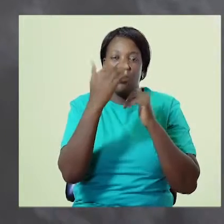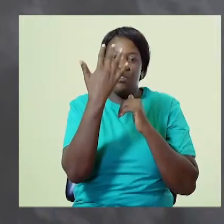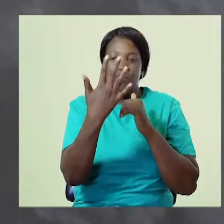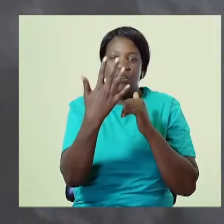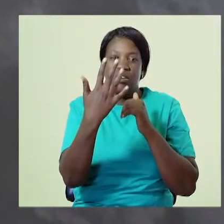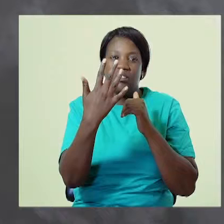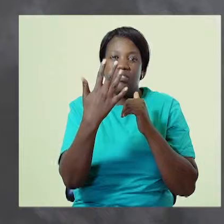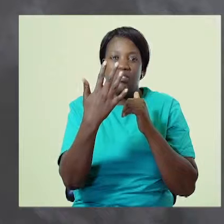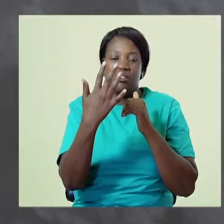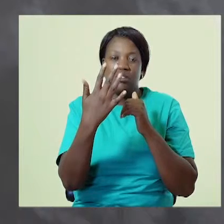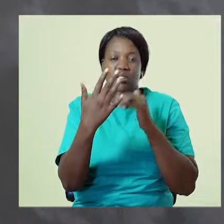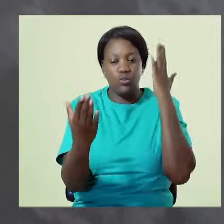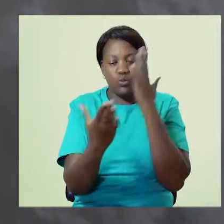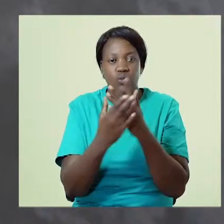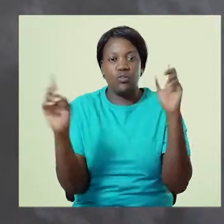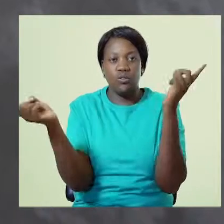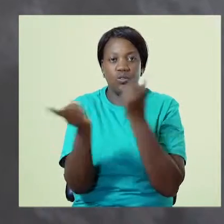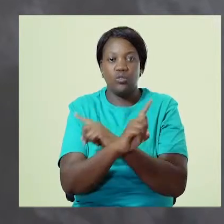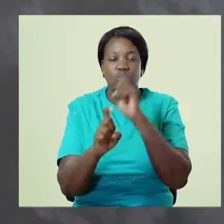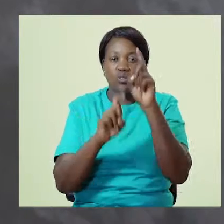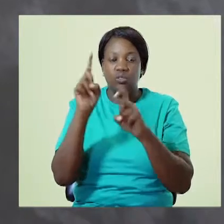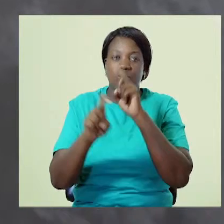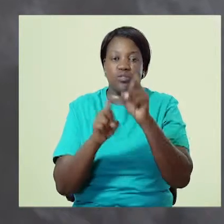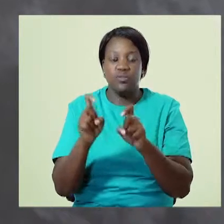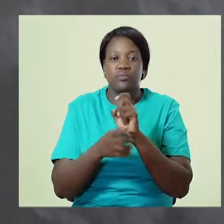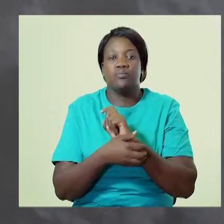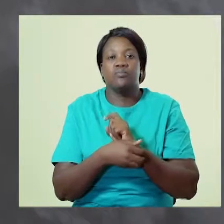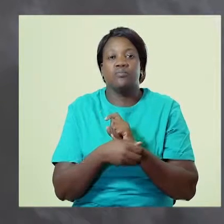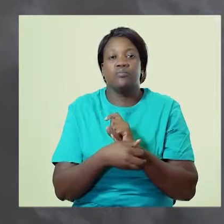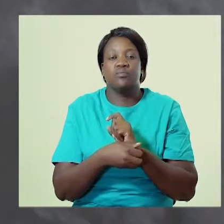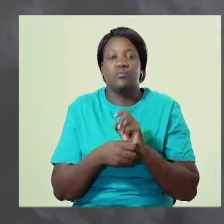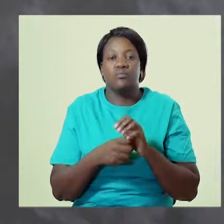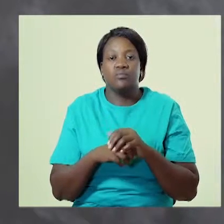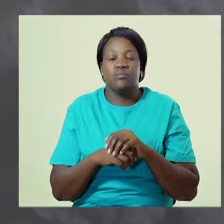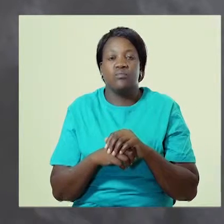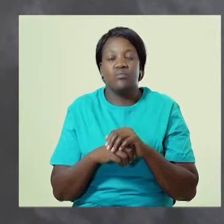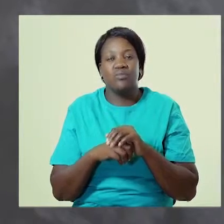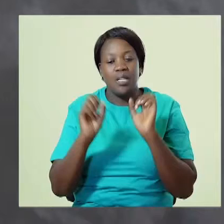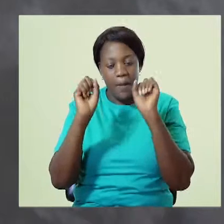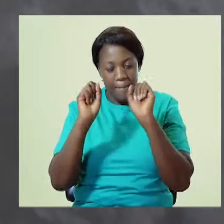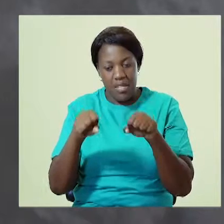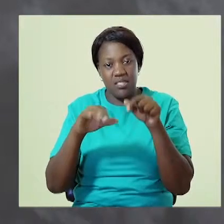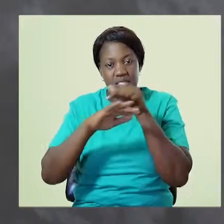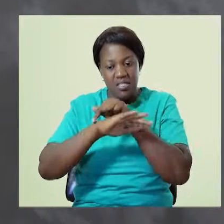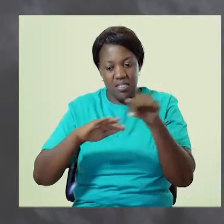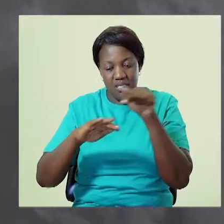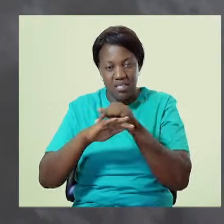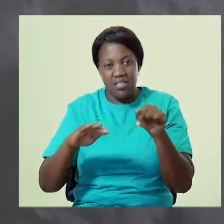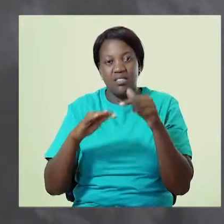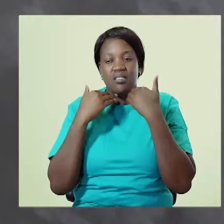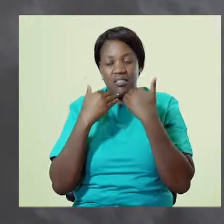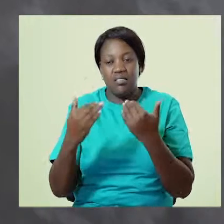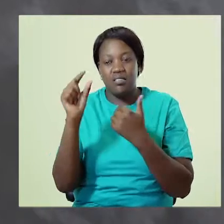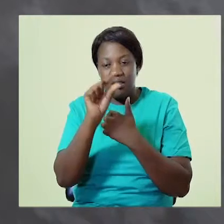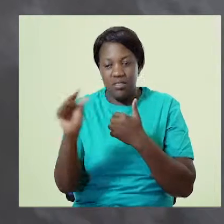choice questions or true or false questions that will be asked. For this section, you need to underline the keywords which